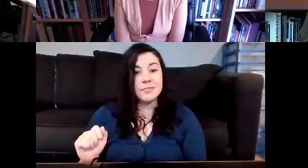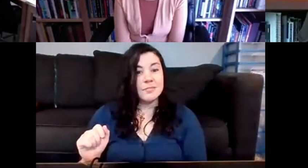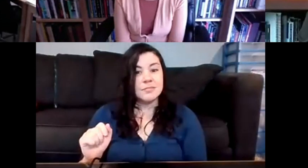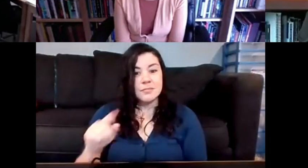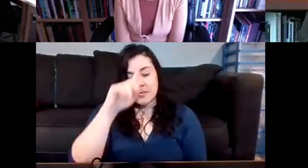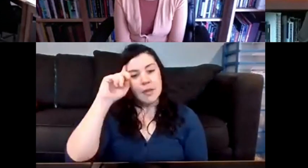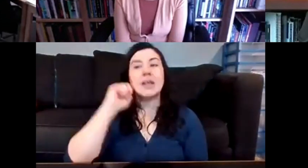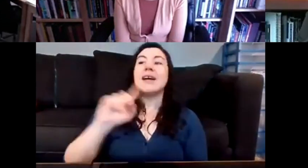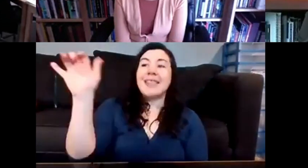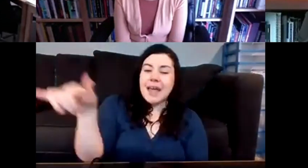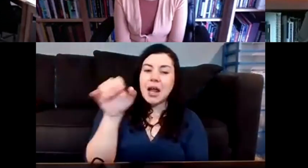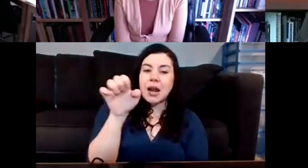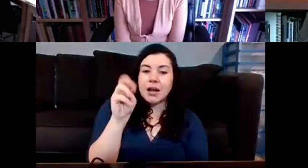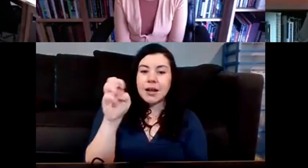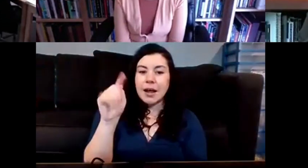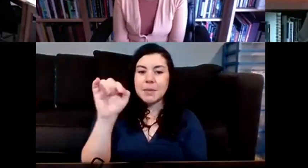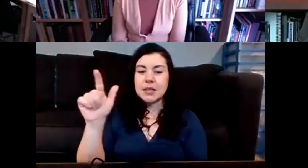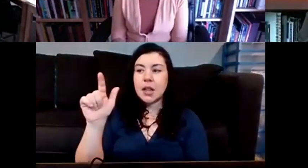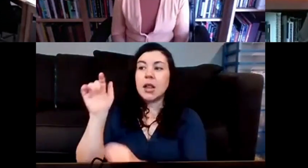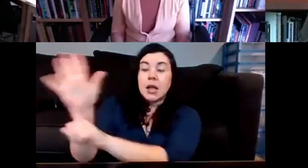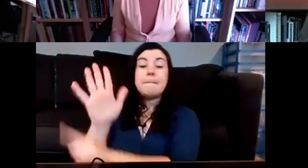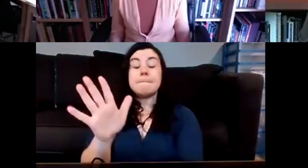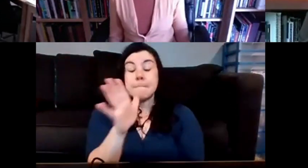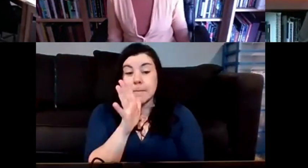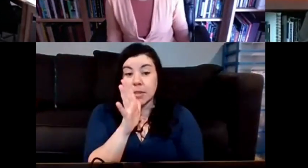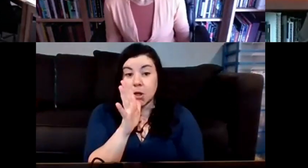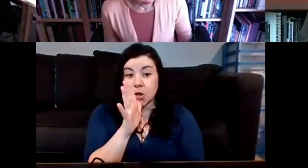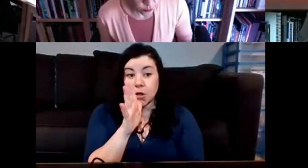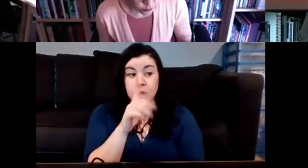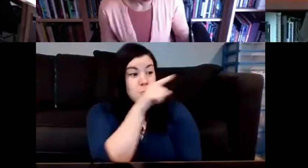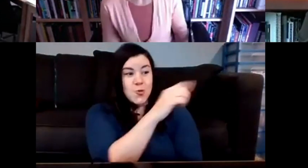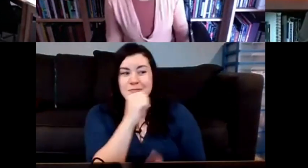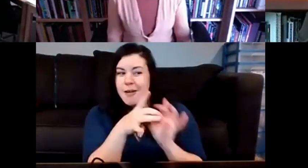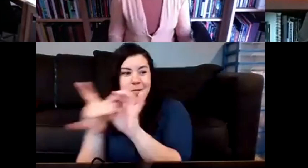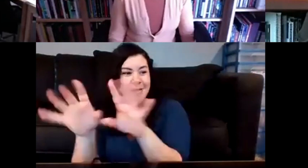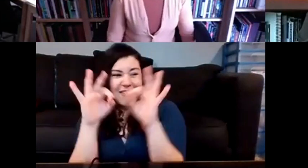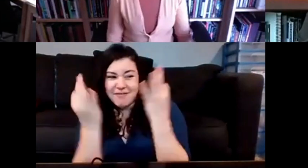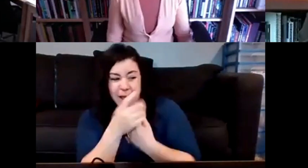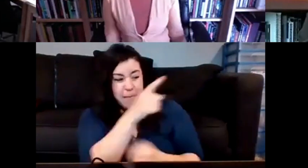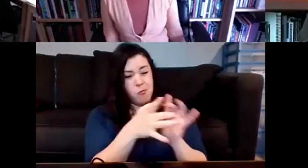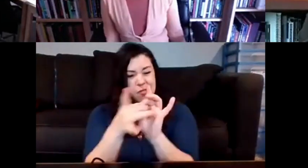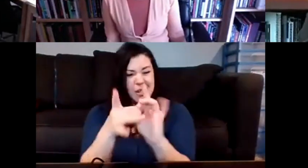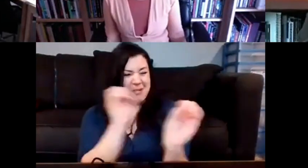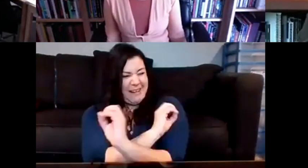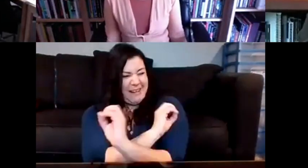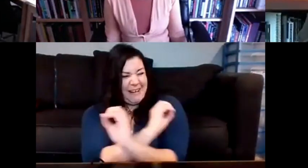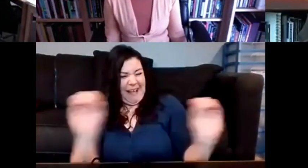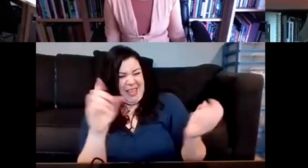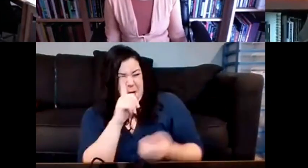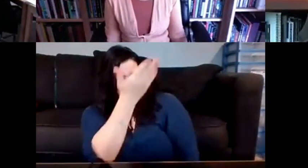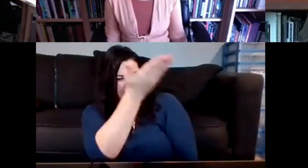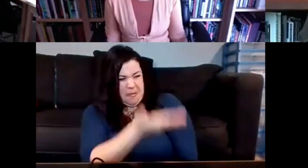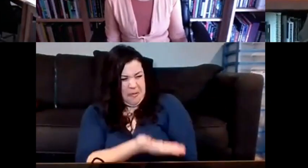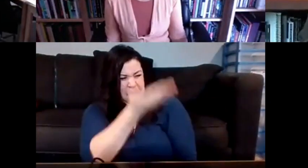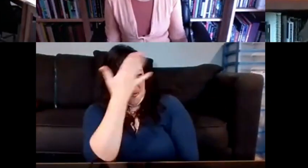Till's mother. That's and right. you're not a family member and you don't even have that relationship. Who are you to say that